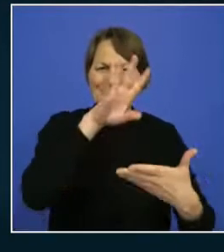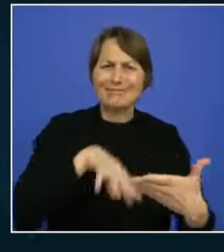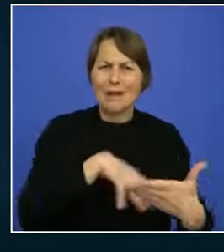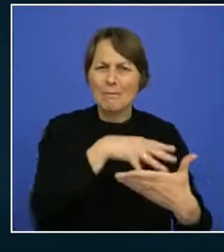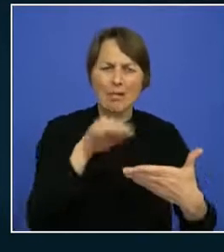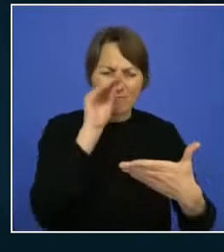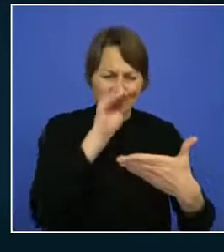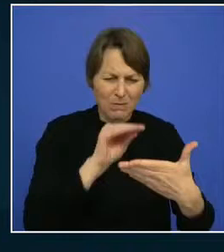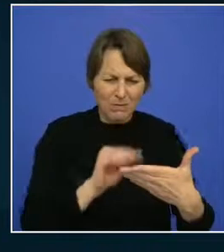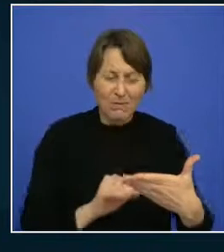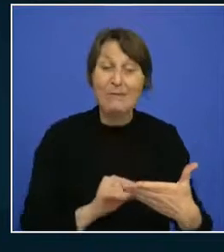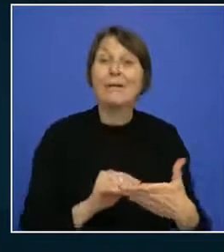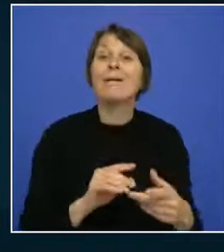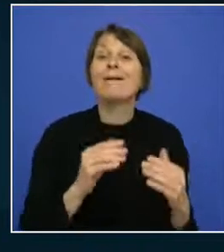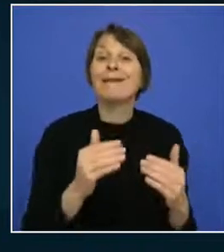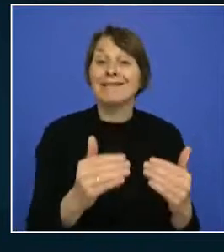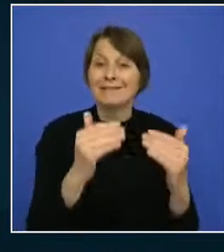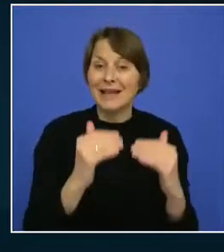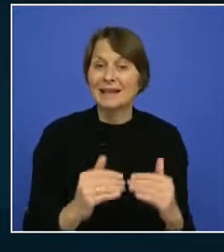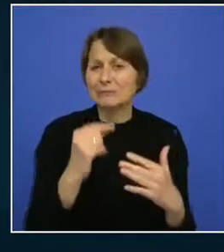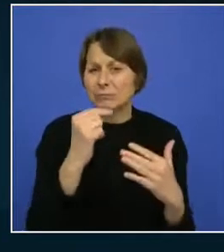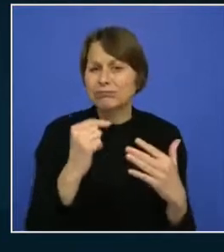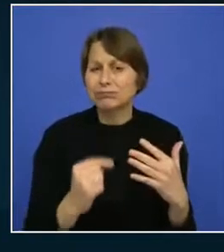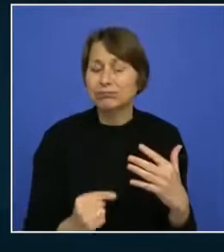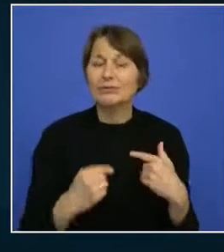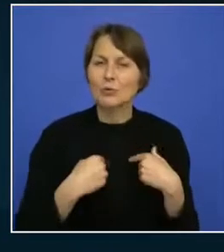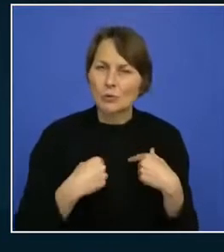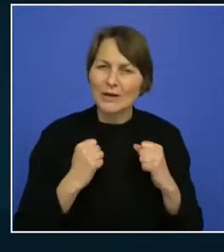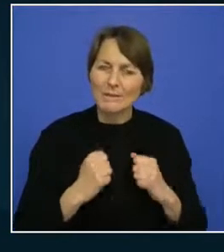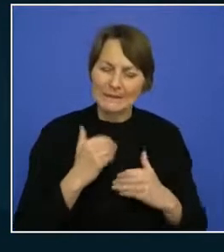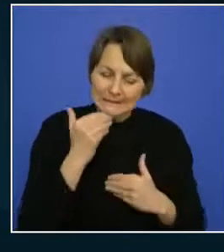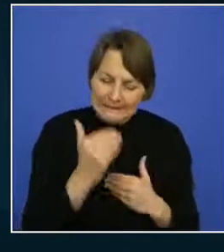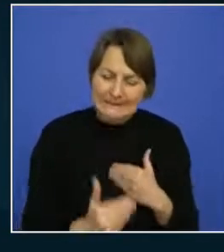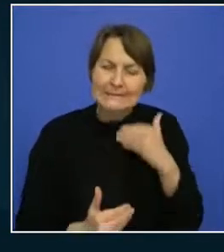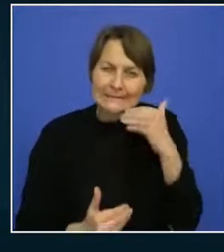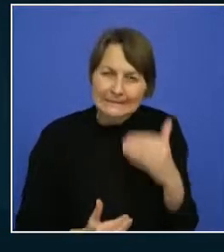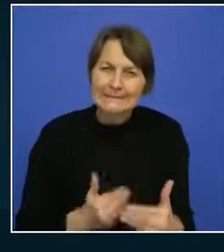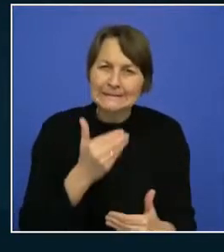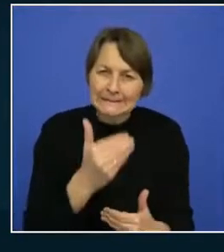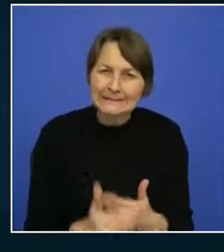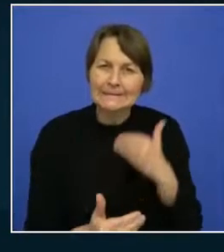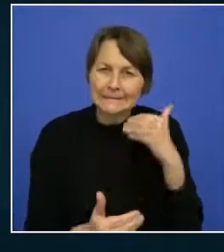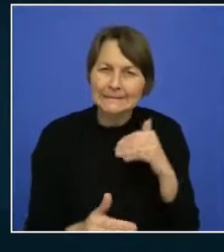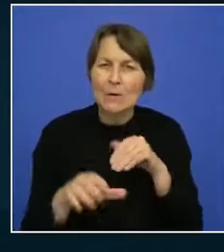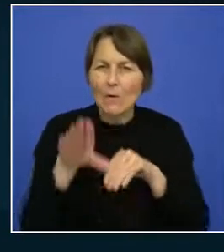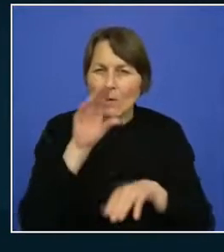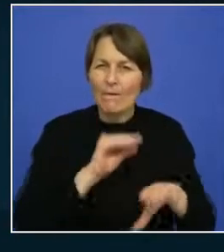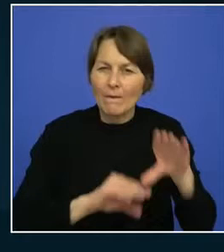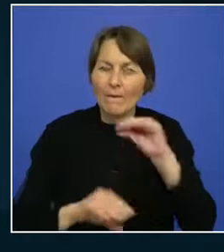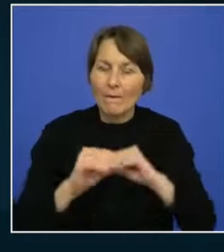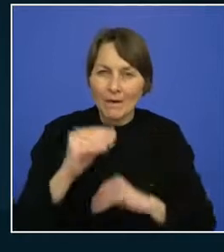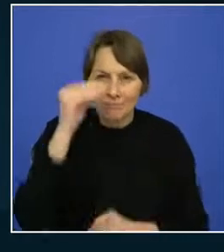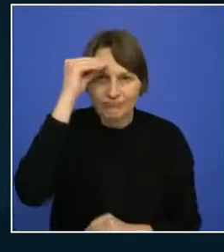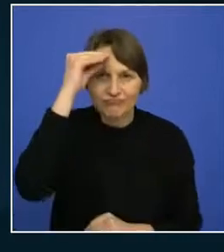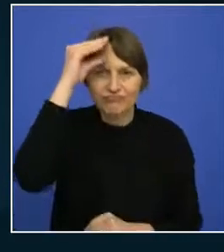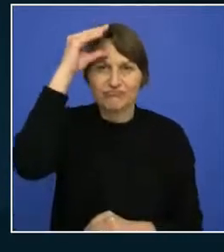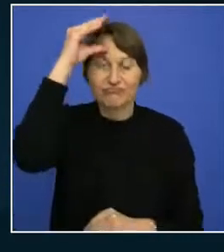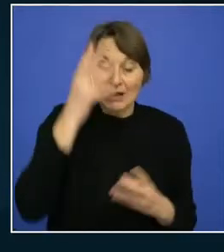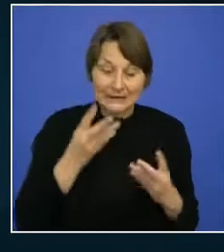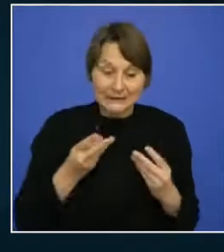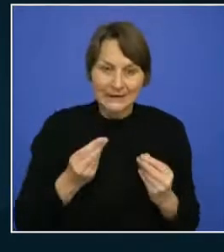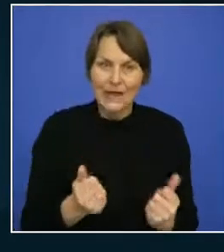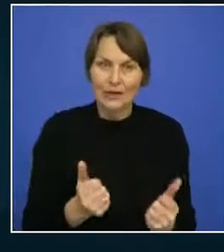was prettier, but really get them going and boost the timeline. And then we are running out of